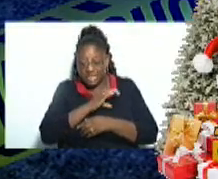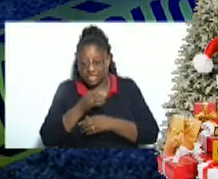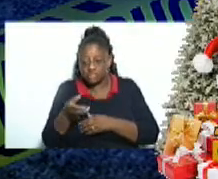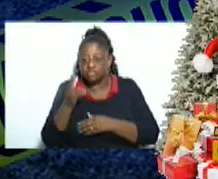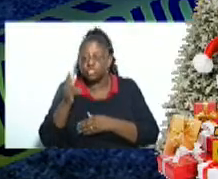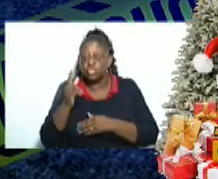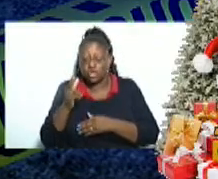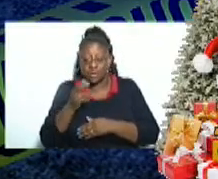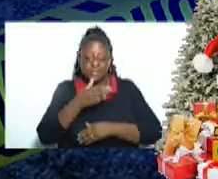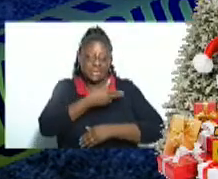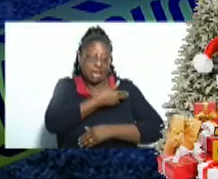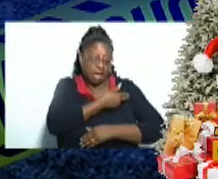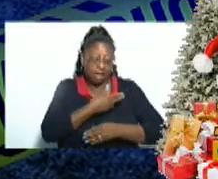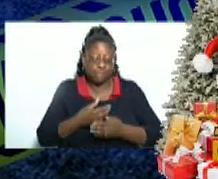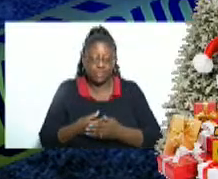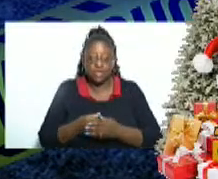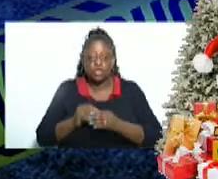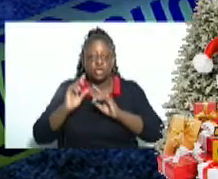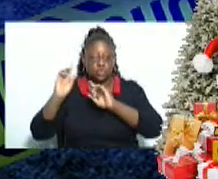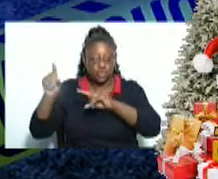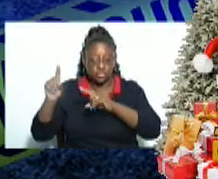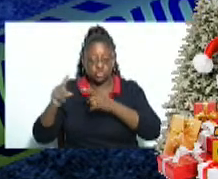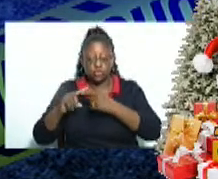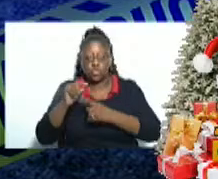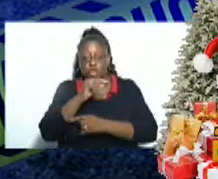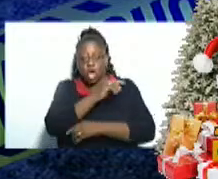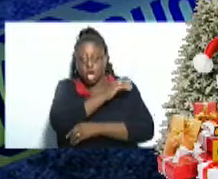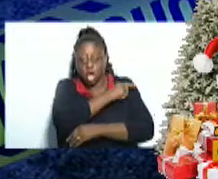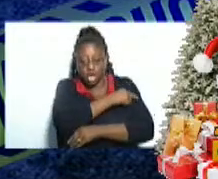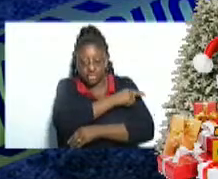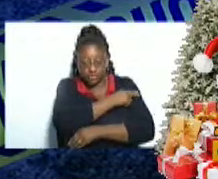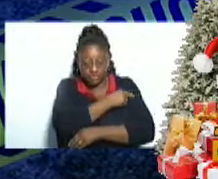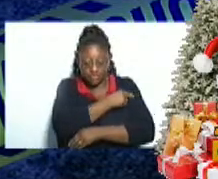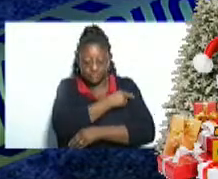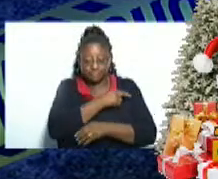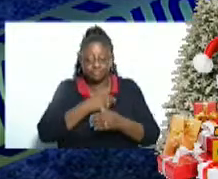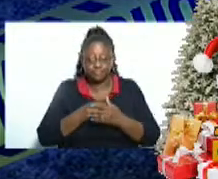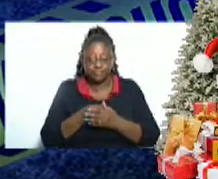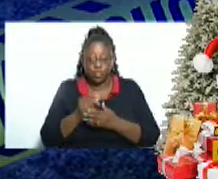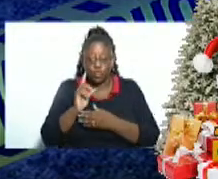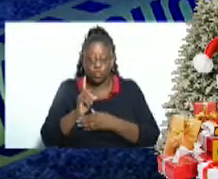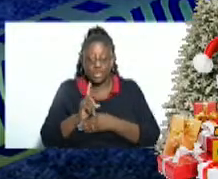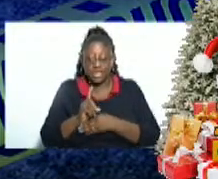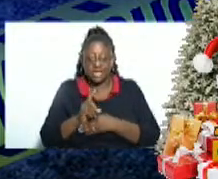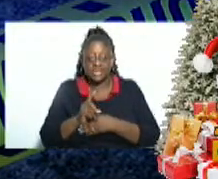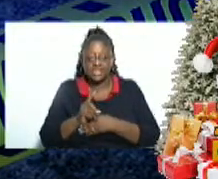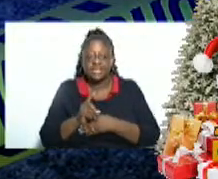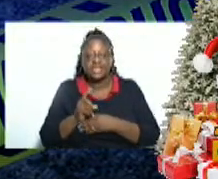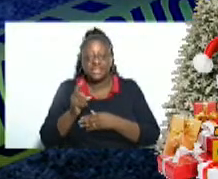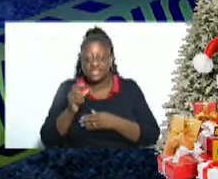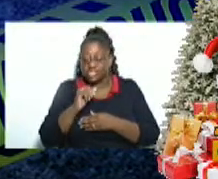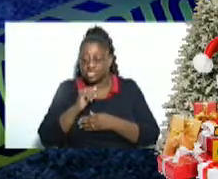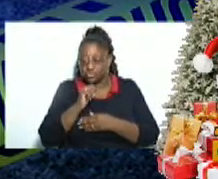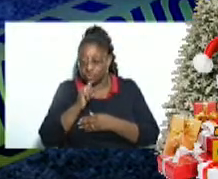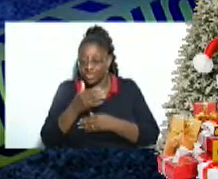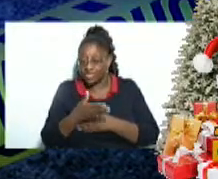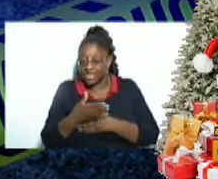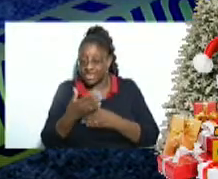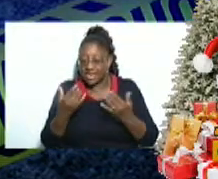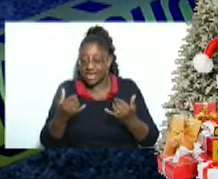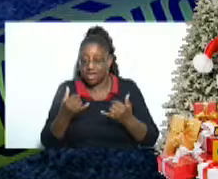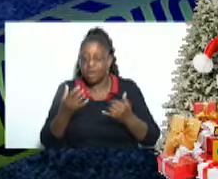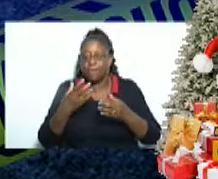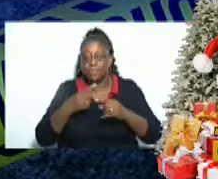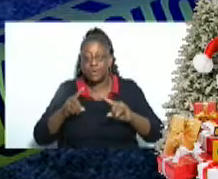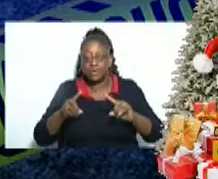recovered from the suspect. He was taken to hospital by emergency medical personnel, where he was treated and released into the custody